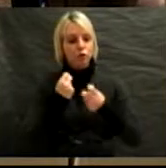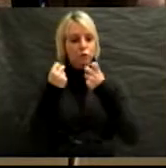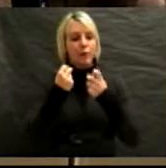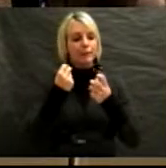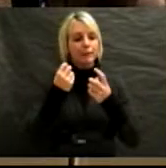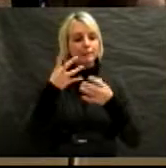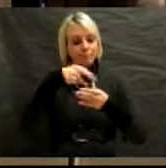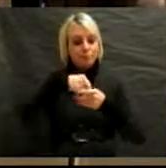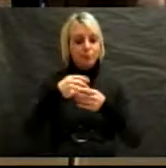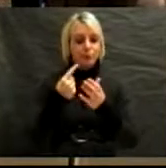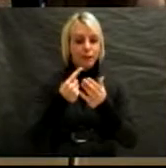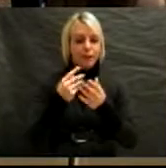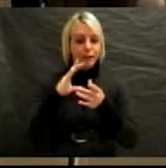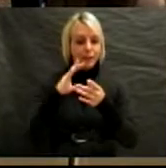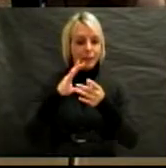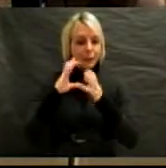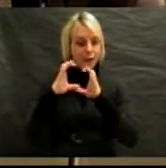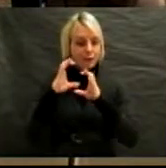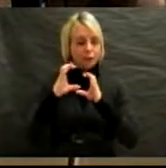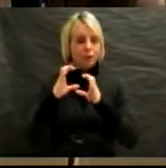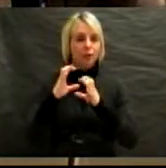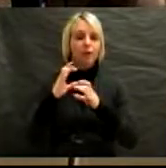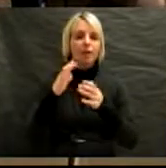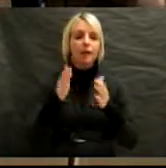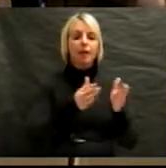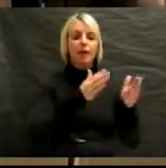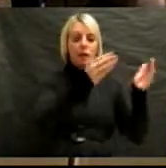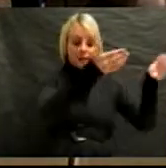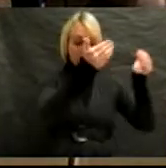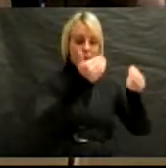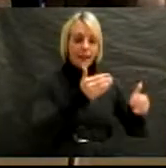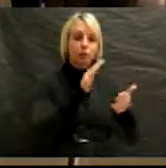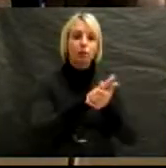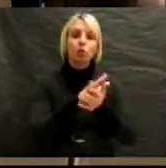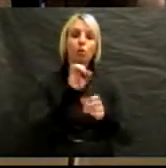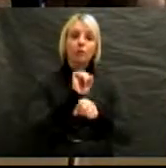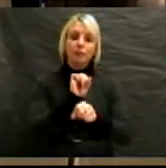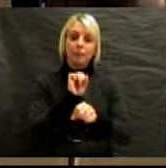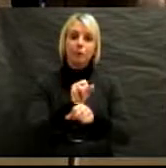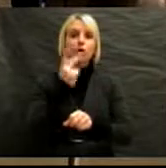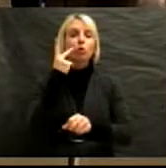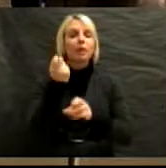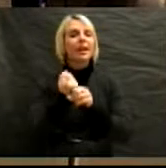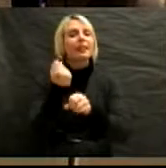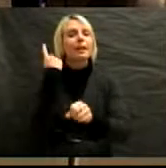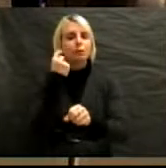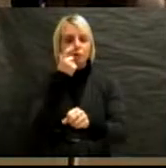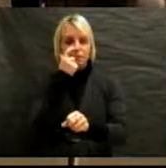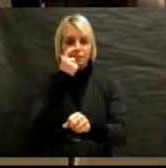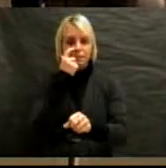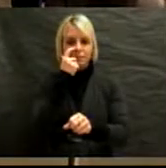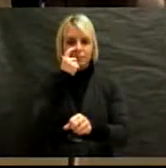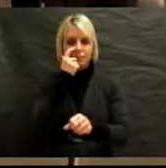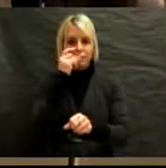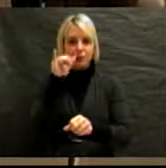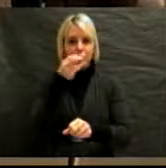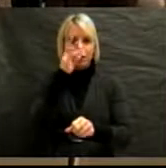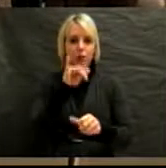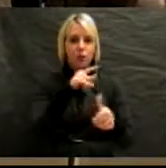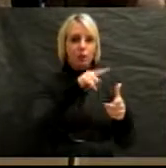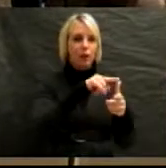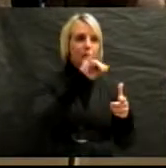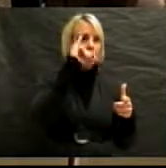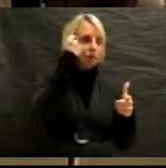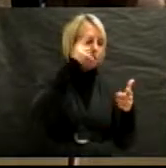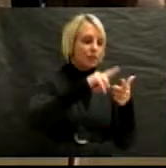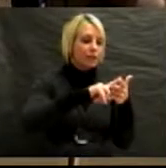You can see what they were last year. Jerry Robichaud was at Jefferson, Howard Bodie was at Lincoln, I was at Roosevelt,